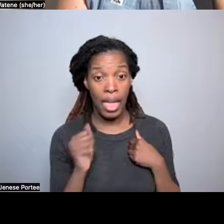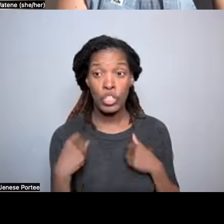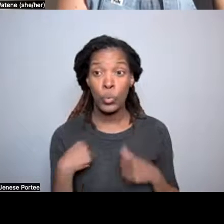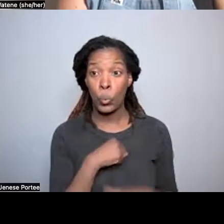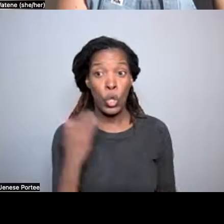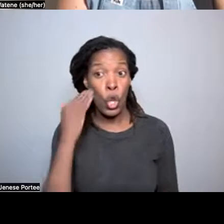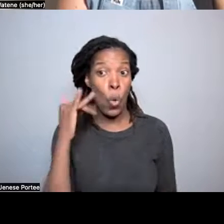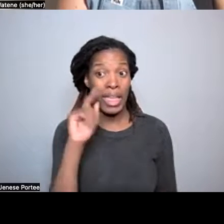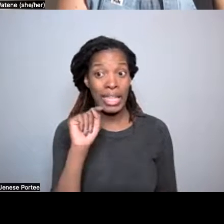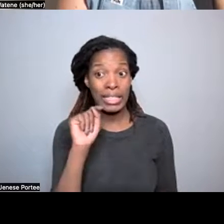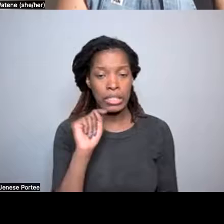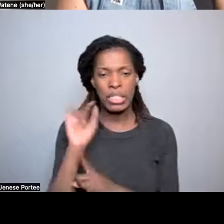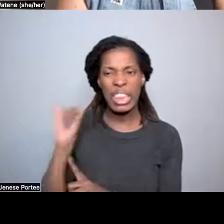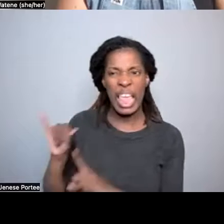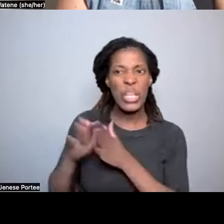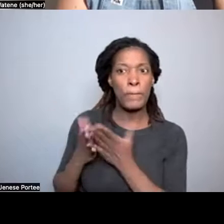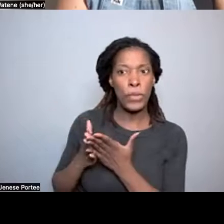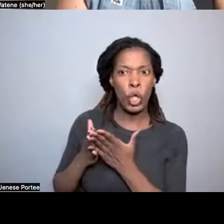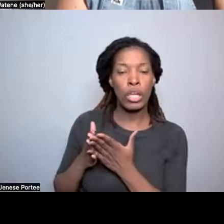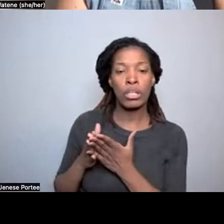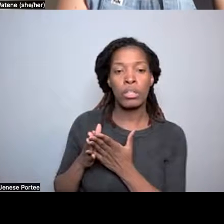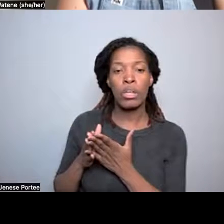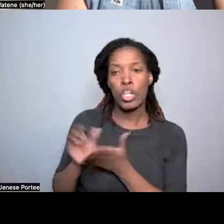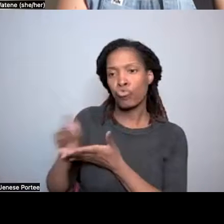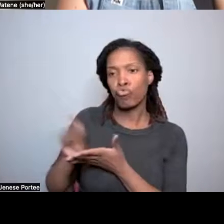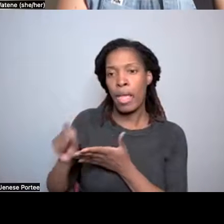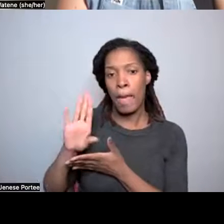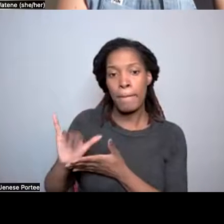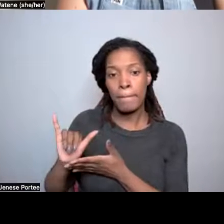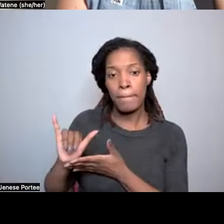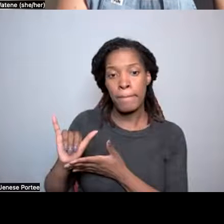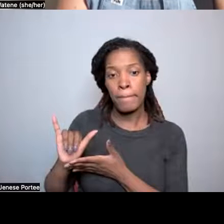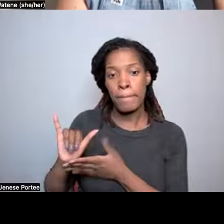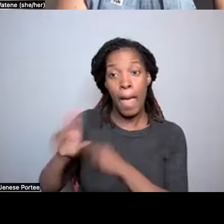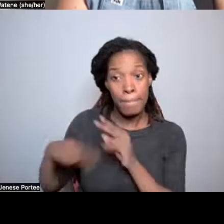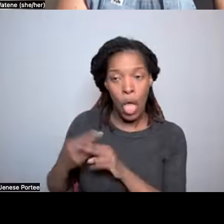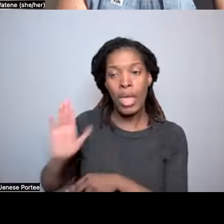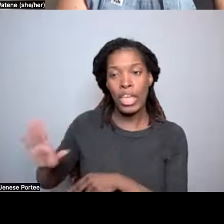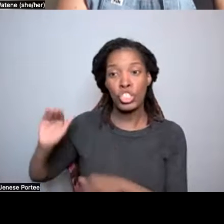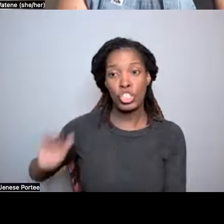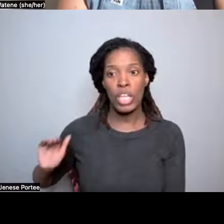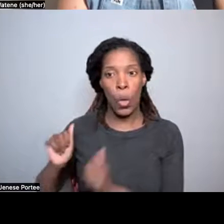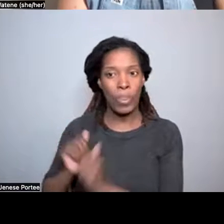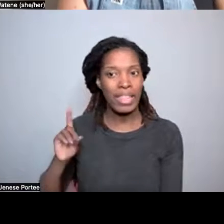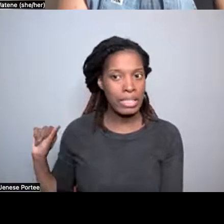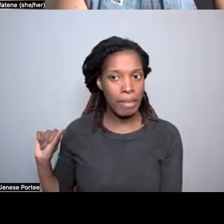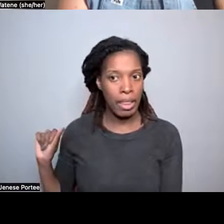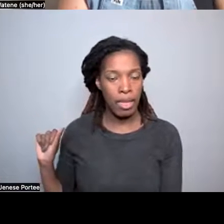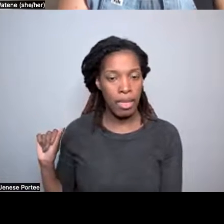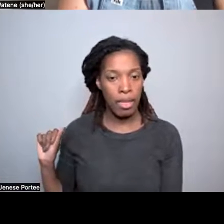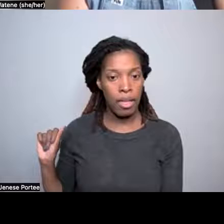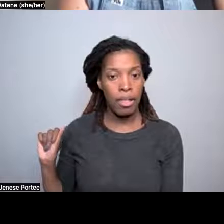Michael Blueby, which is about his child with disability, and while